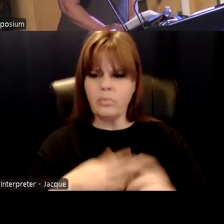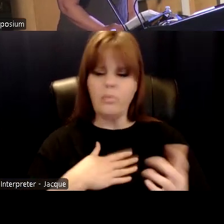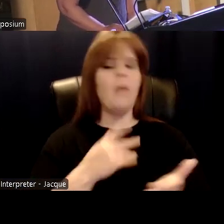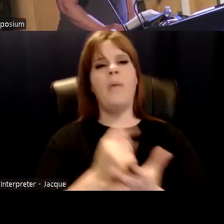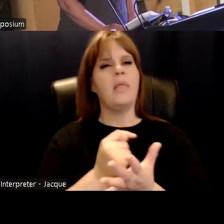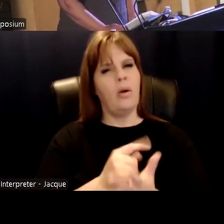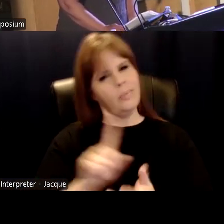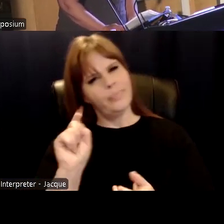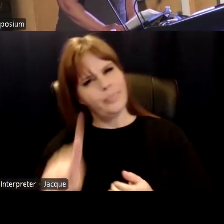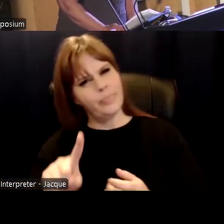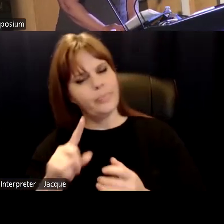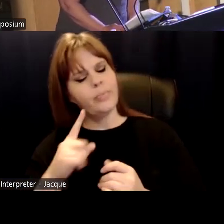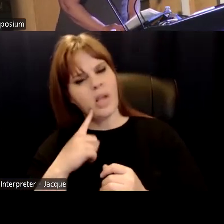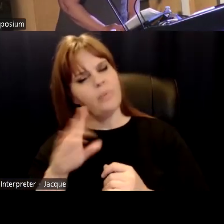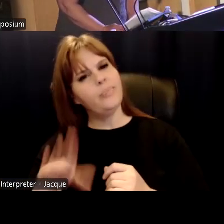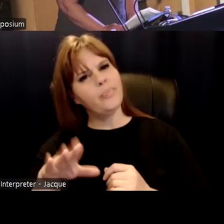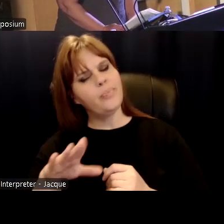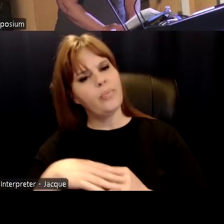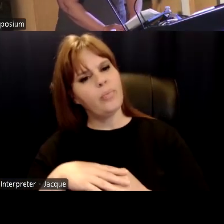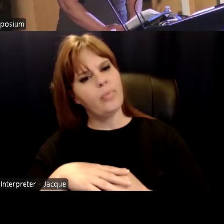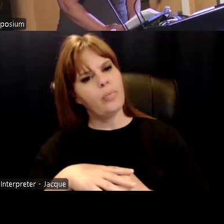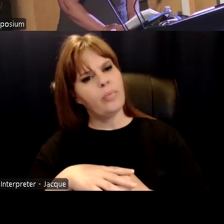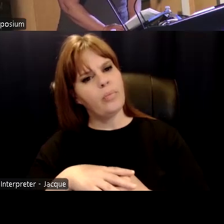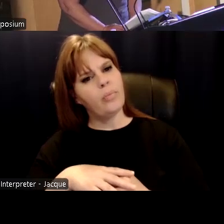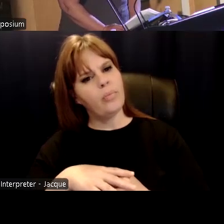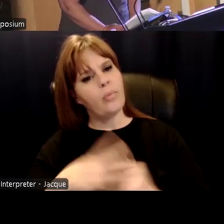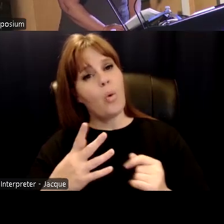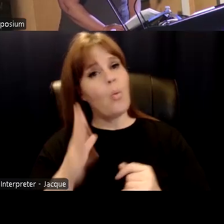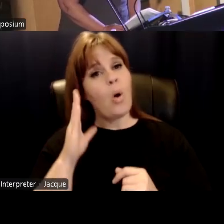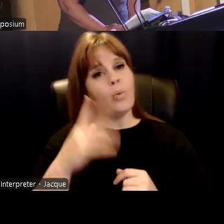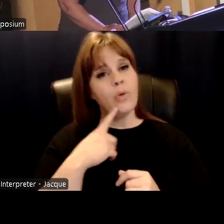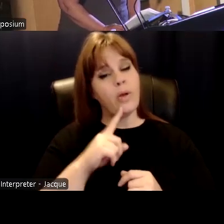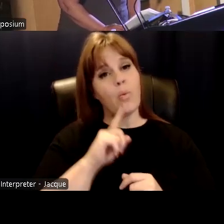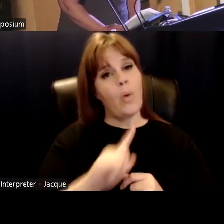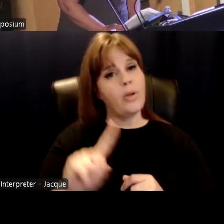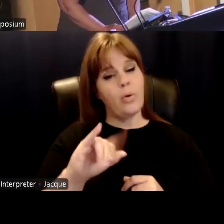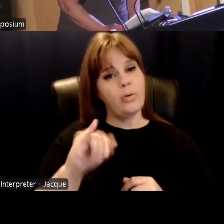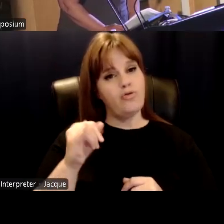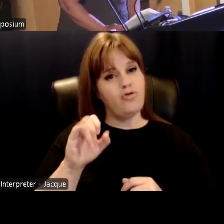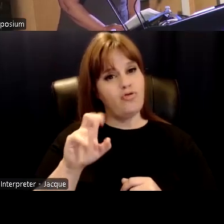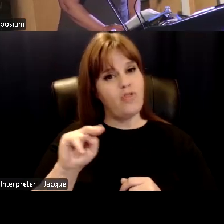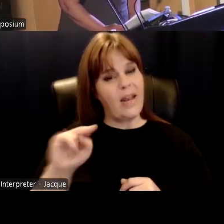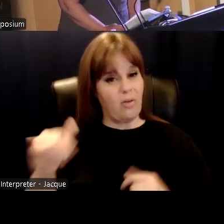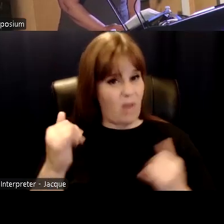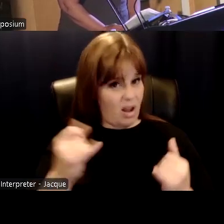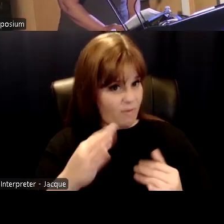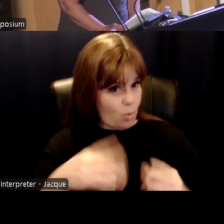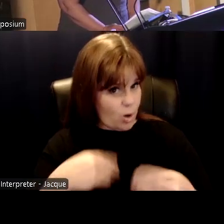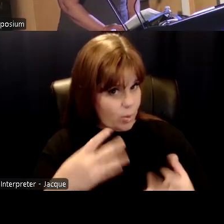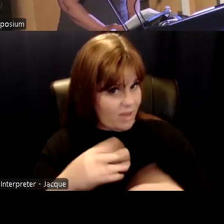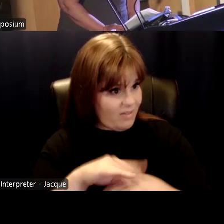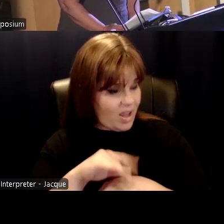question. She said, what would you say to 1-year-old Jenny right now if you wanted to give her some